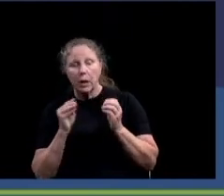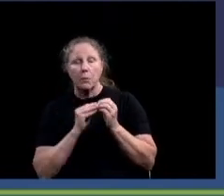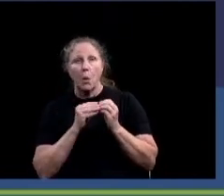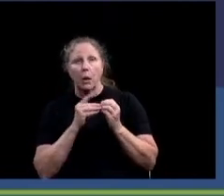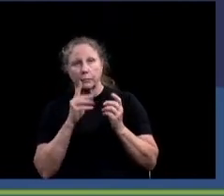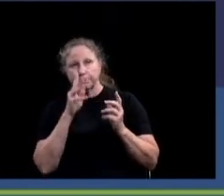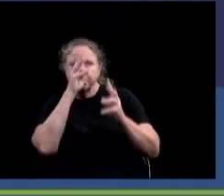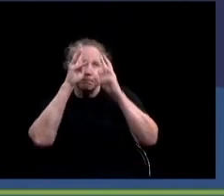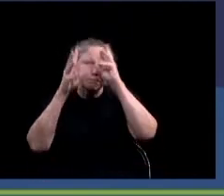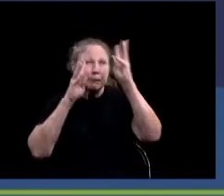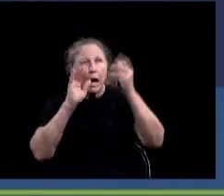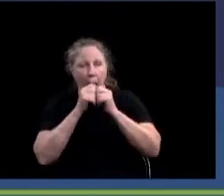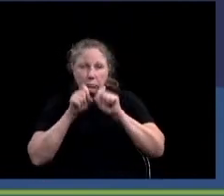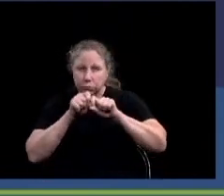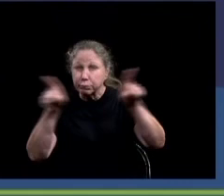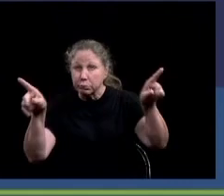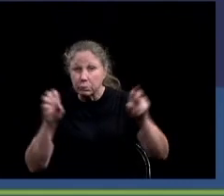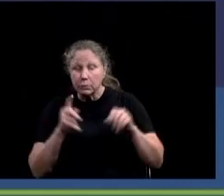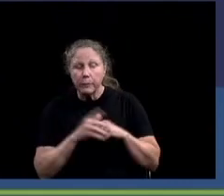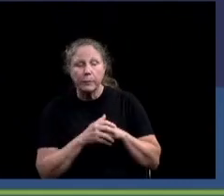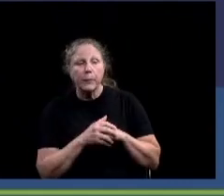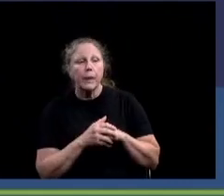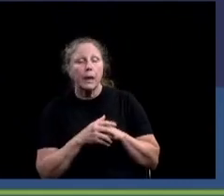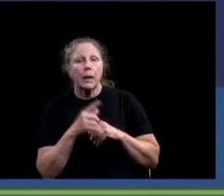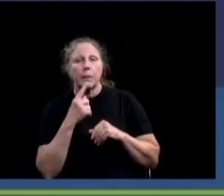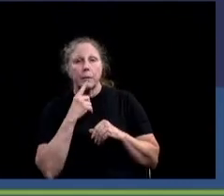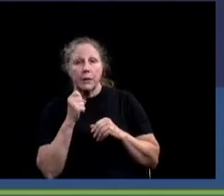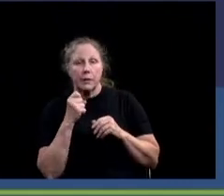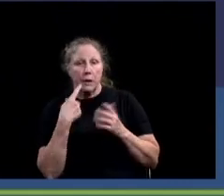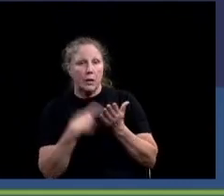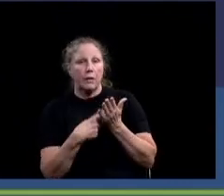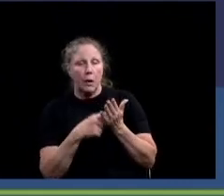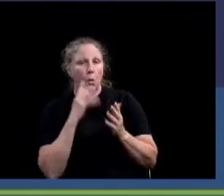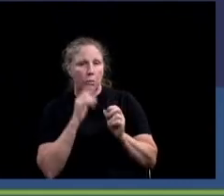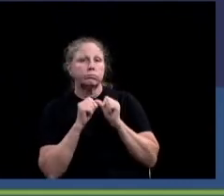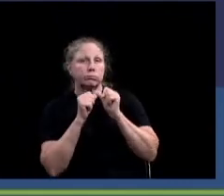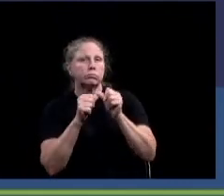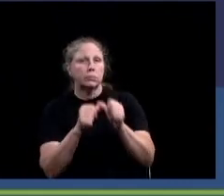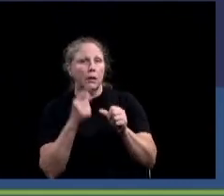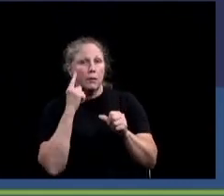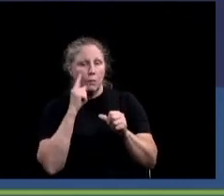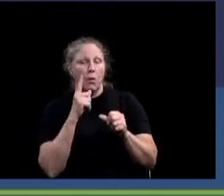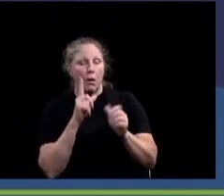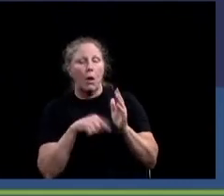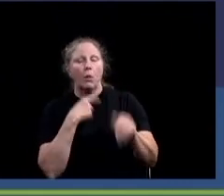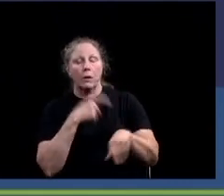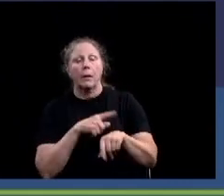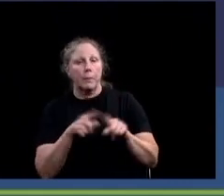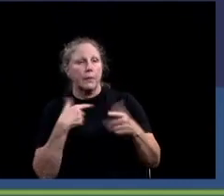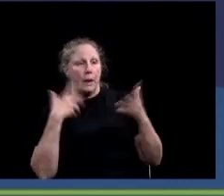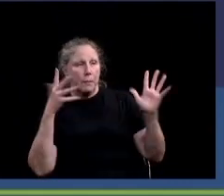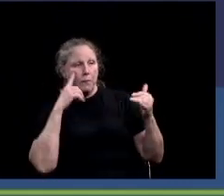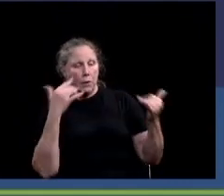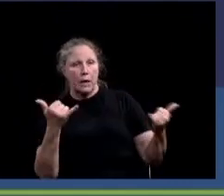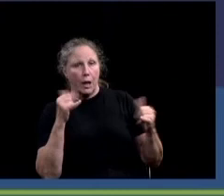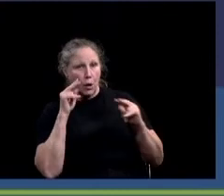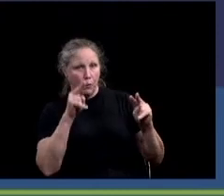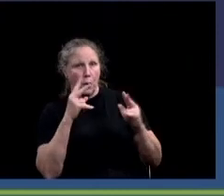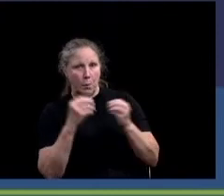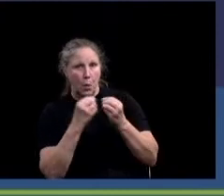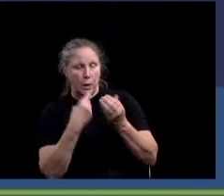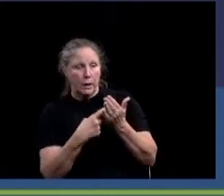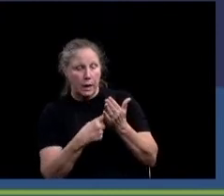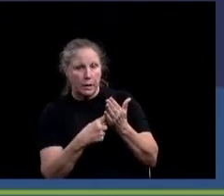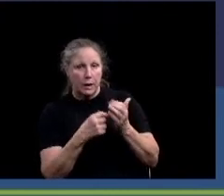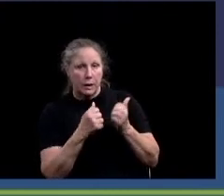will be a conversation that we could keep having for a while, but that's all I have for today, and look forward to continuing to discuss. And again, thank you,